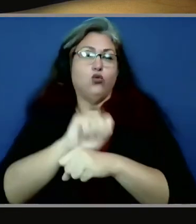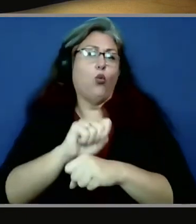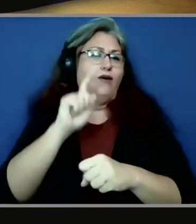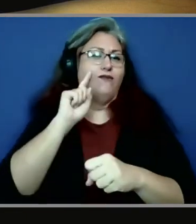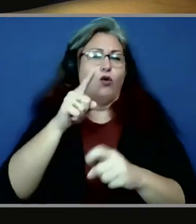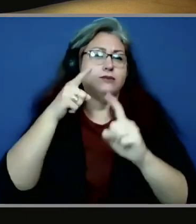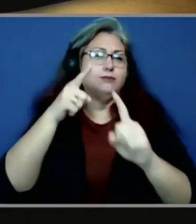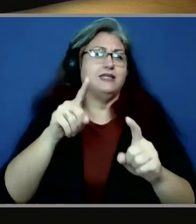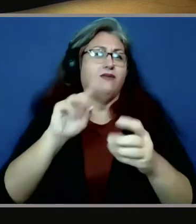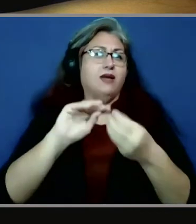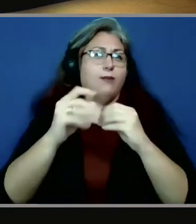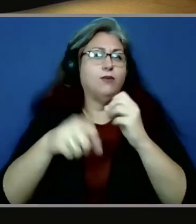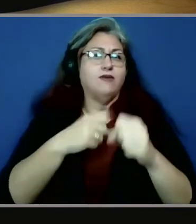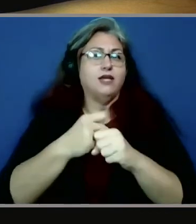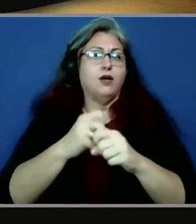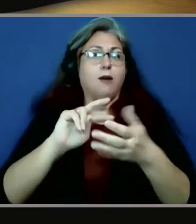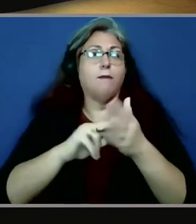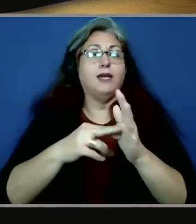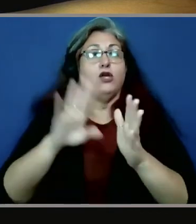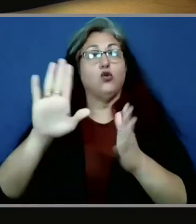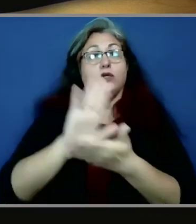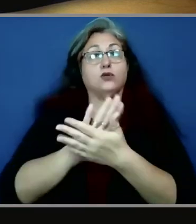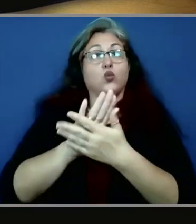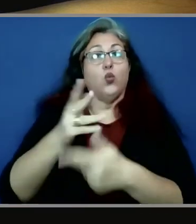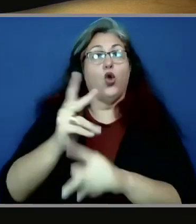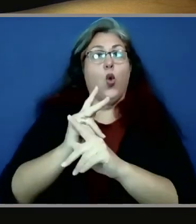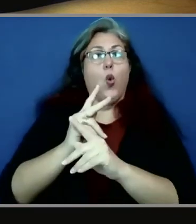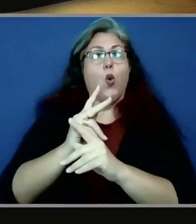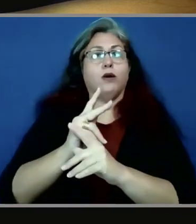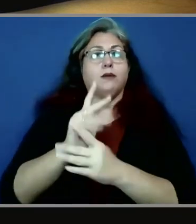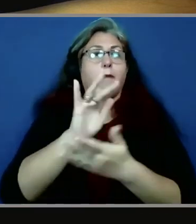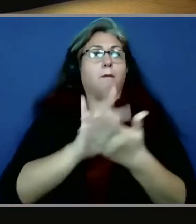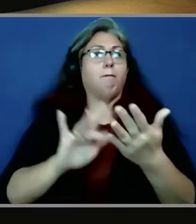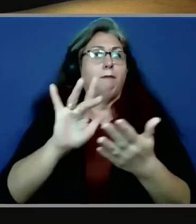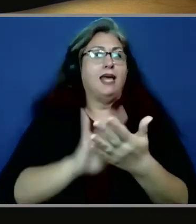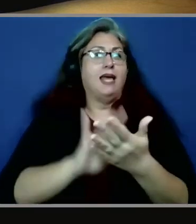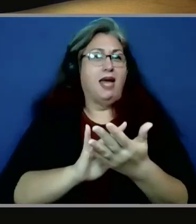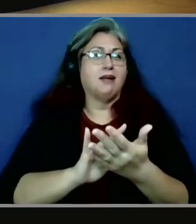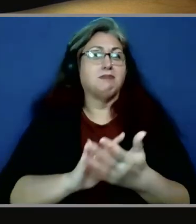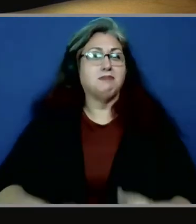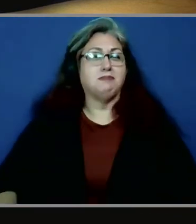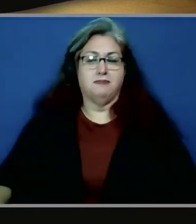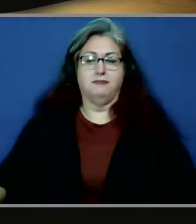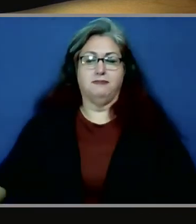years, then you don't have to pay back the schooling fees. Thank you.